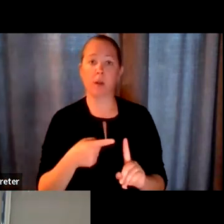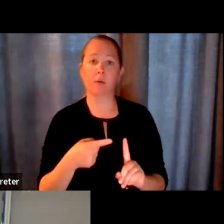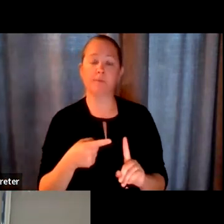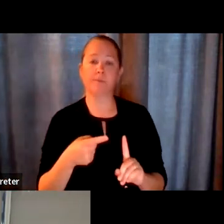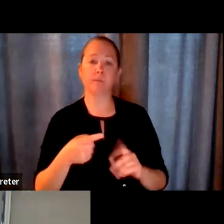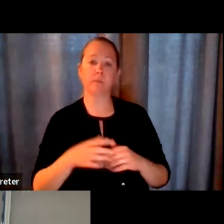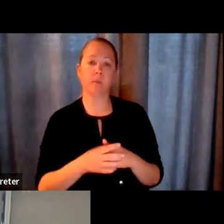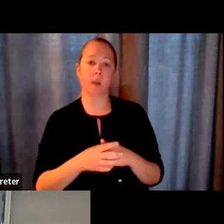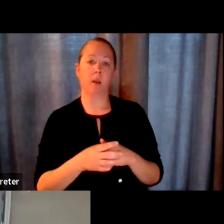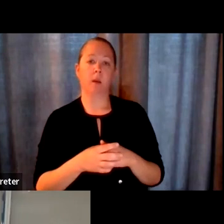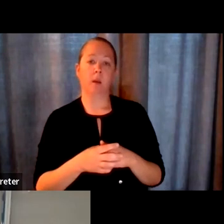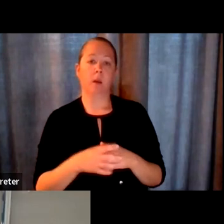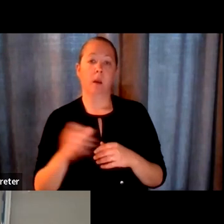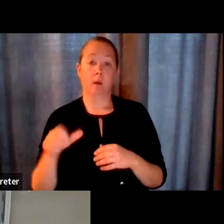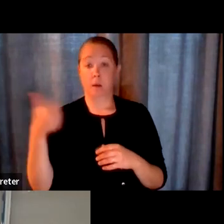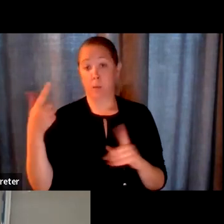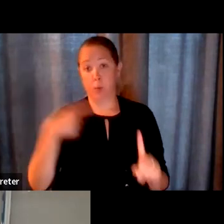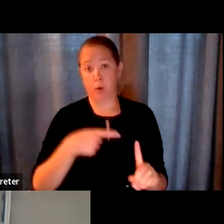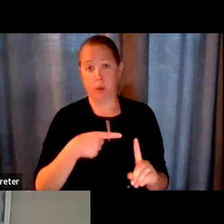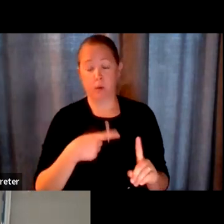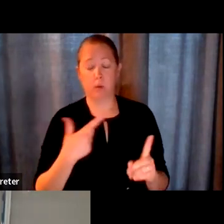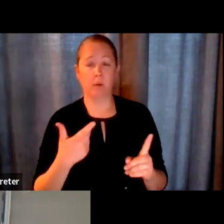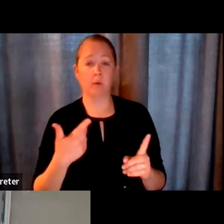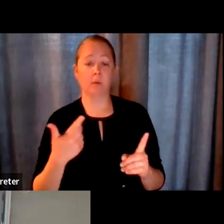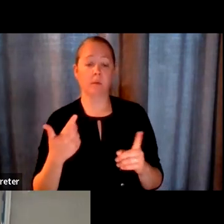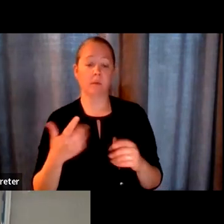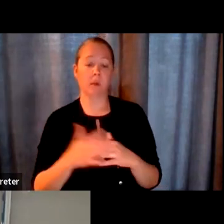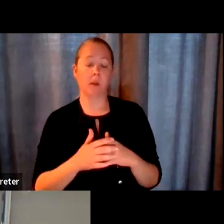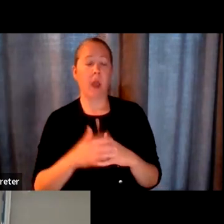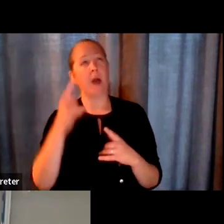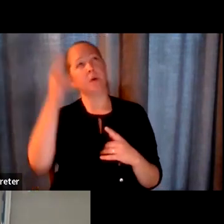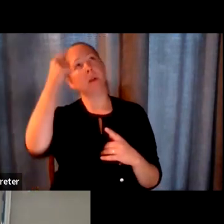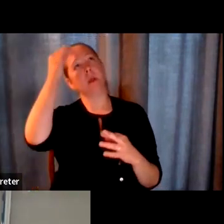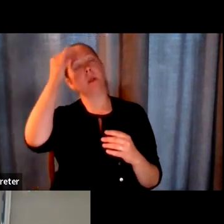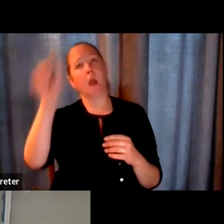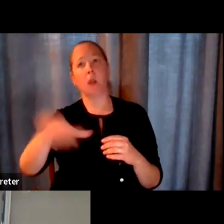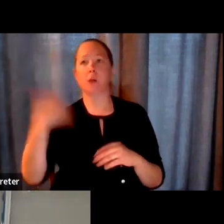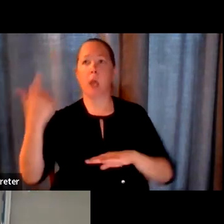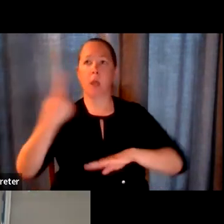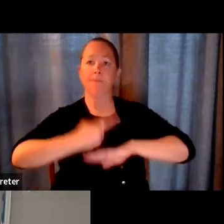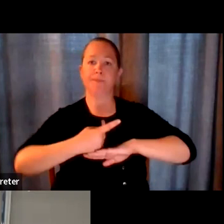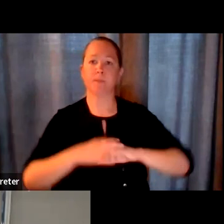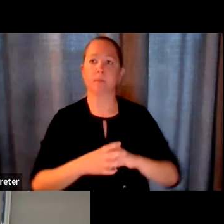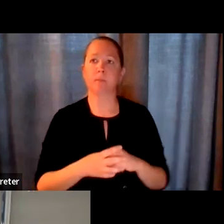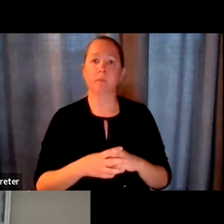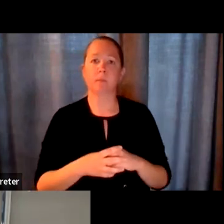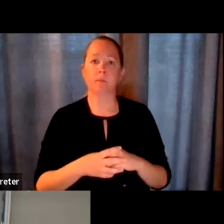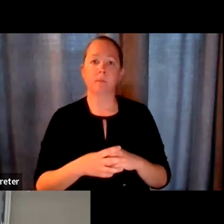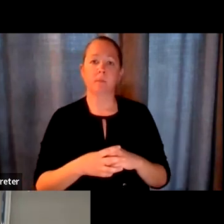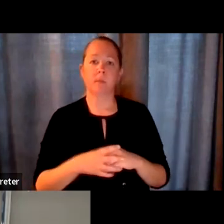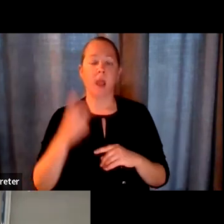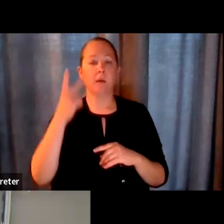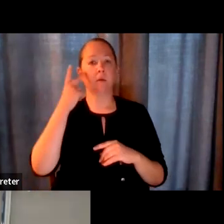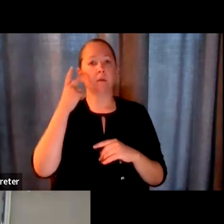the end, but I'll just make it now, which is we have to, it occurred to me the other day. I was finding a little bit of peace